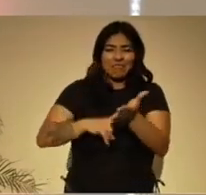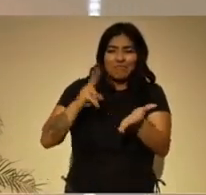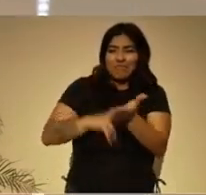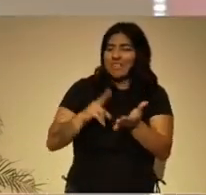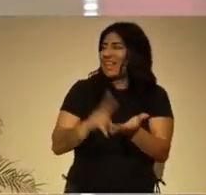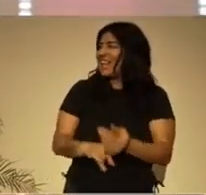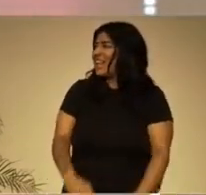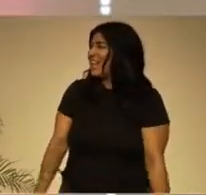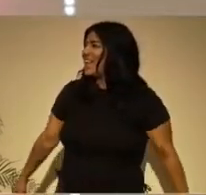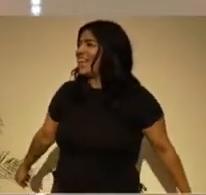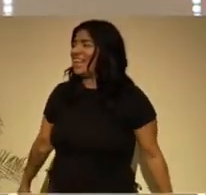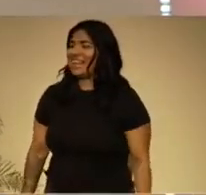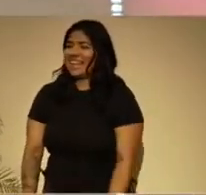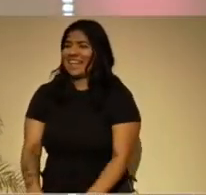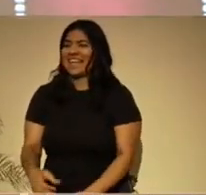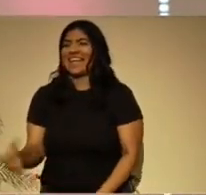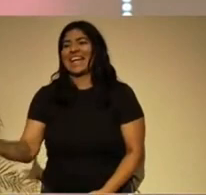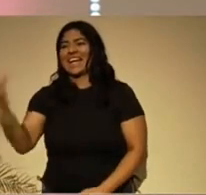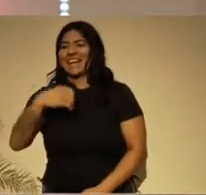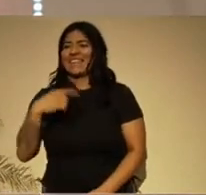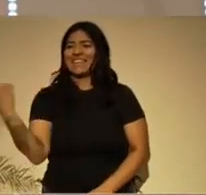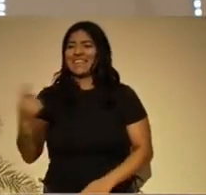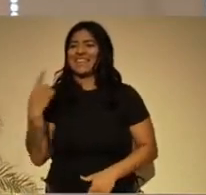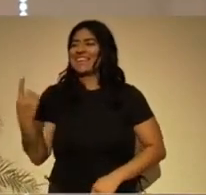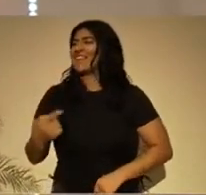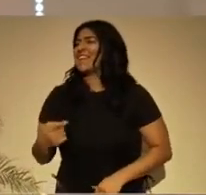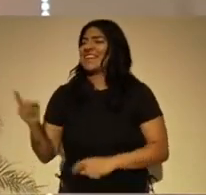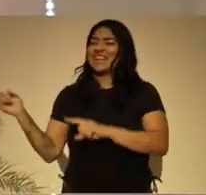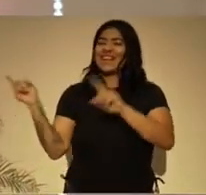come on, somebody, take me to dinner after this.